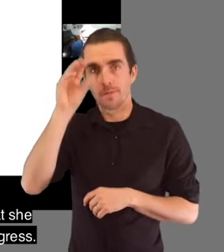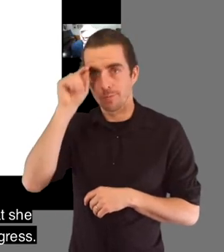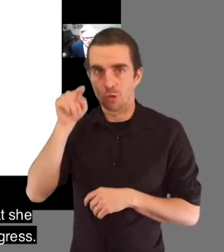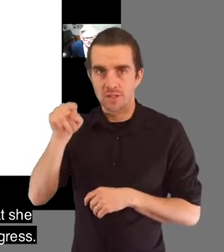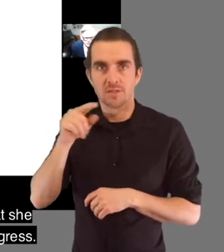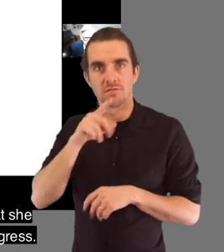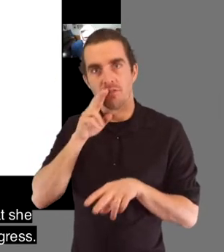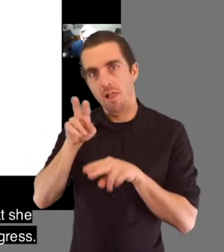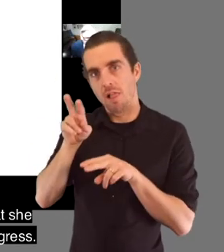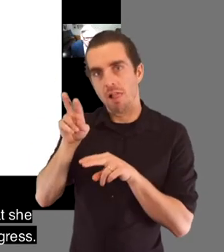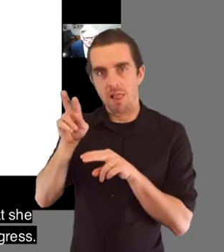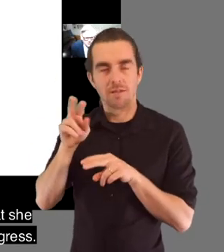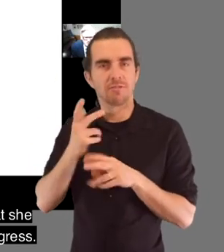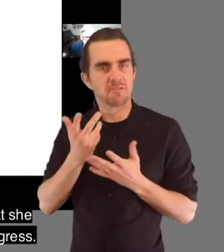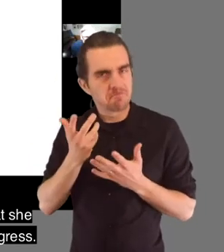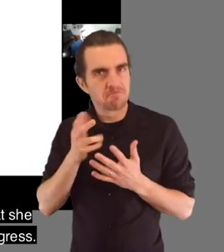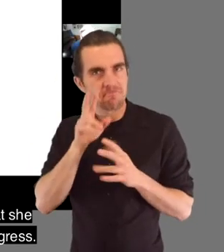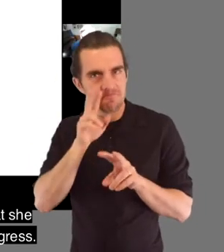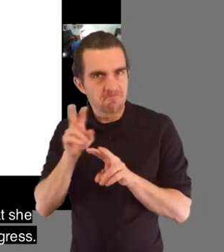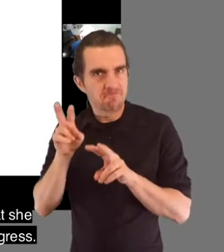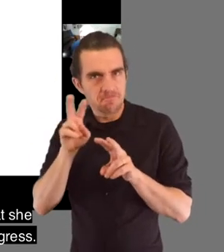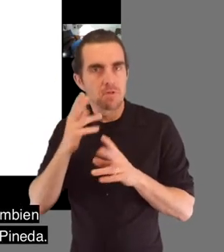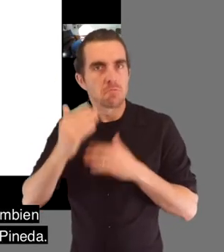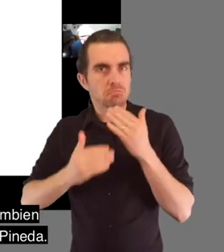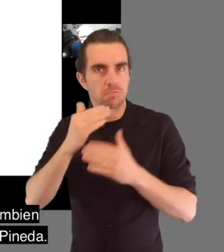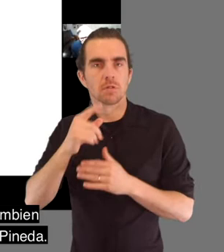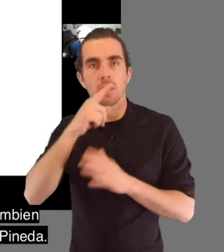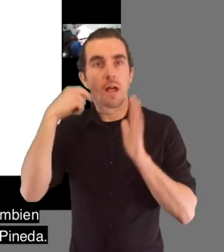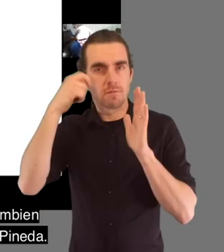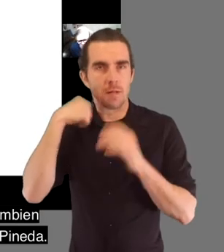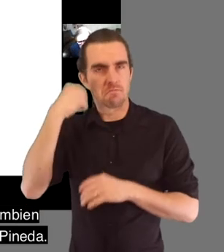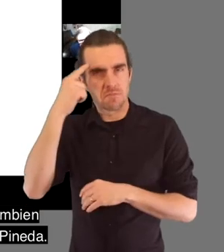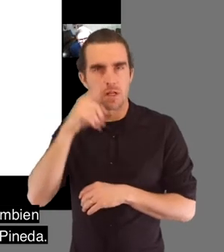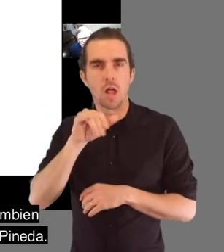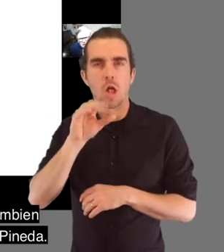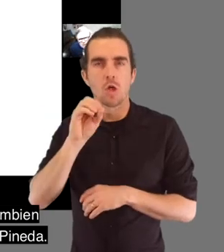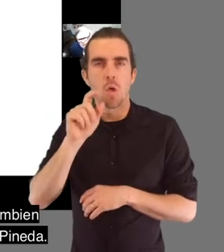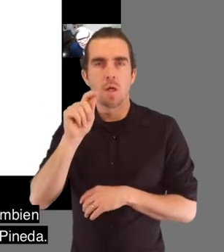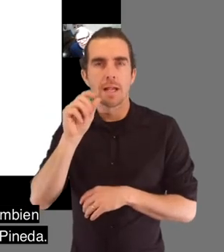boy that she looks to. So that's interesting progress. Another film which I